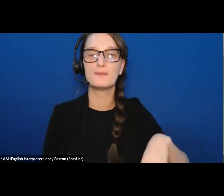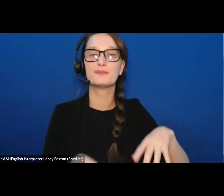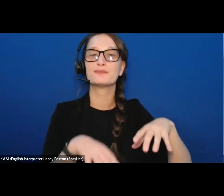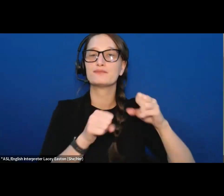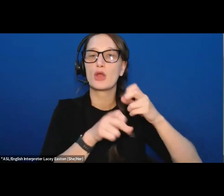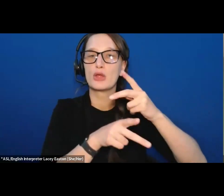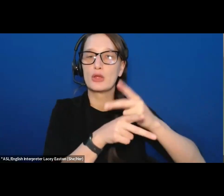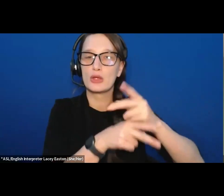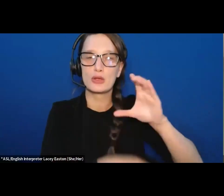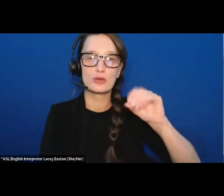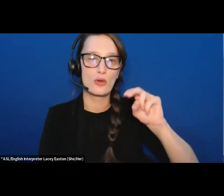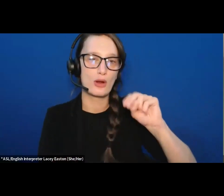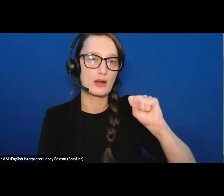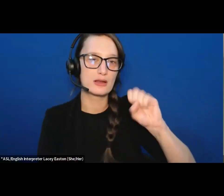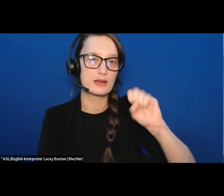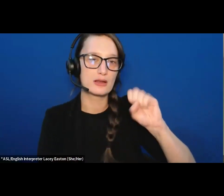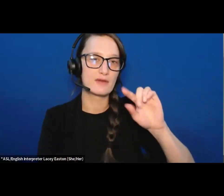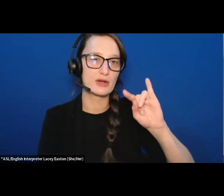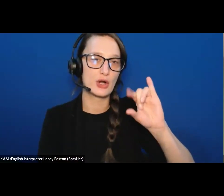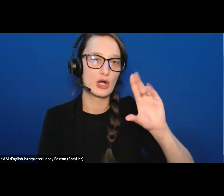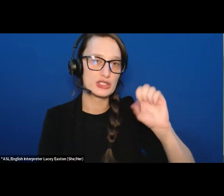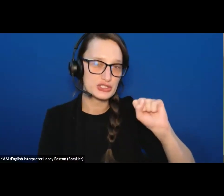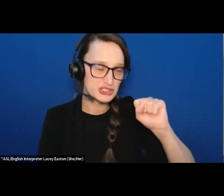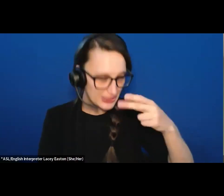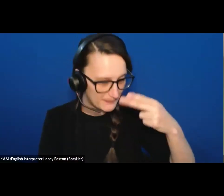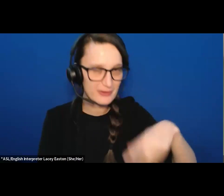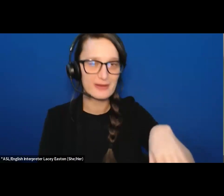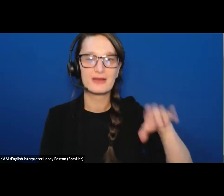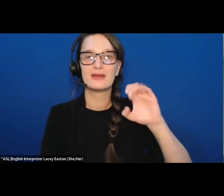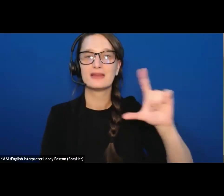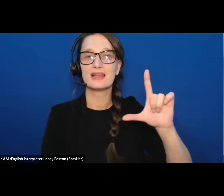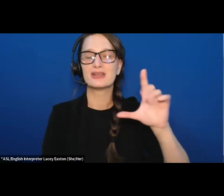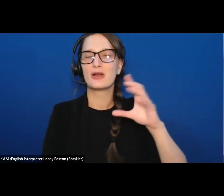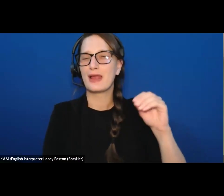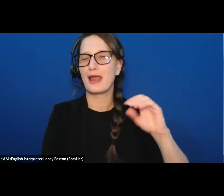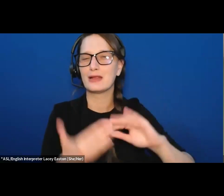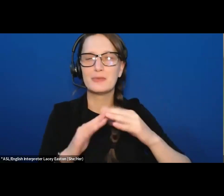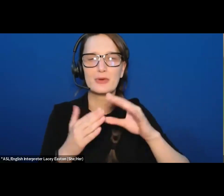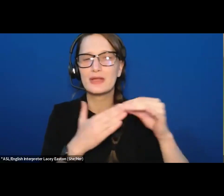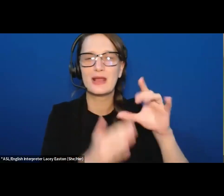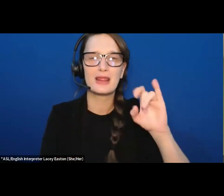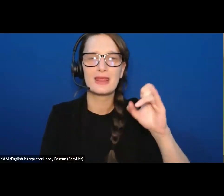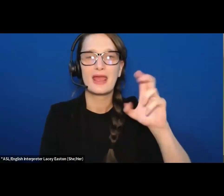caseload, and a facility liaison. And I'm probably missing something, but a little of everything over here.